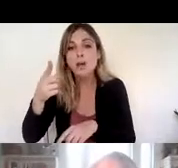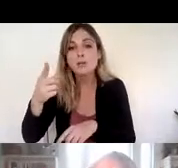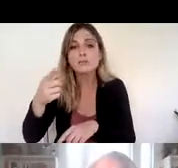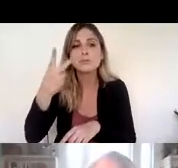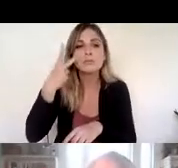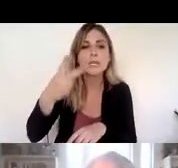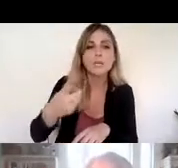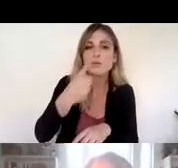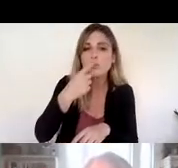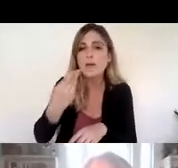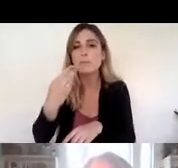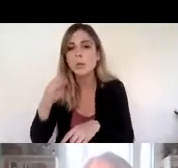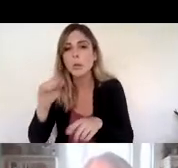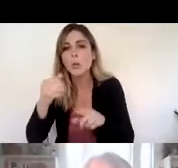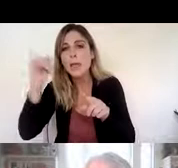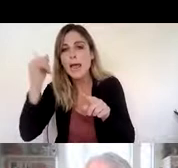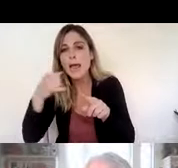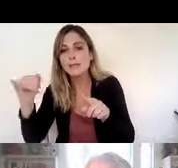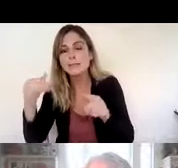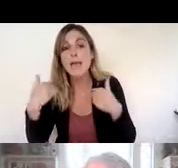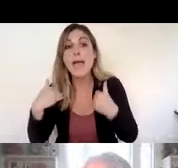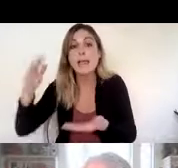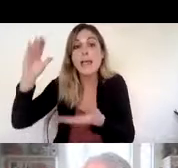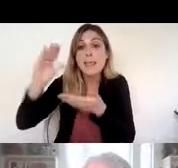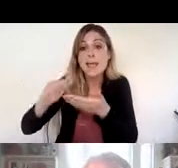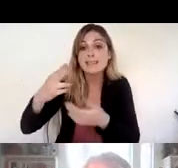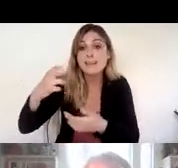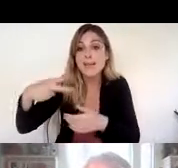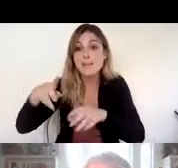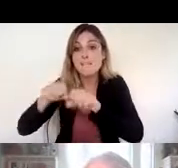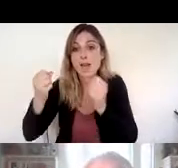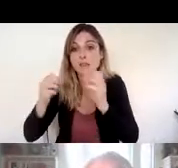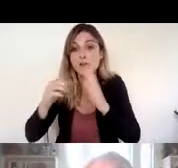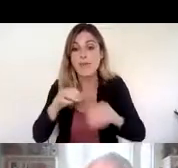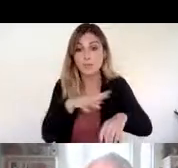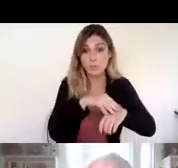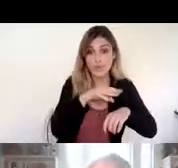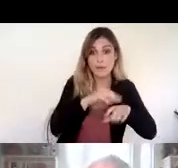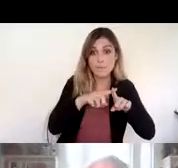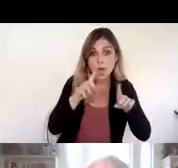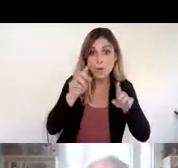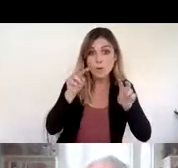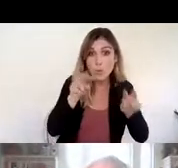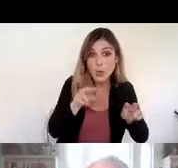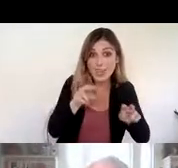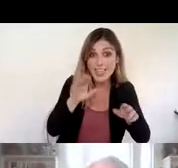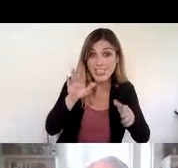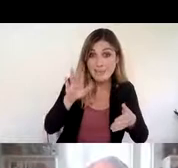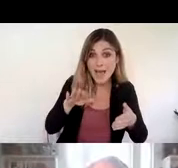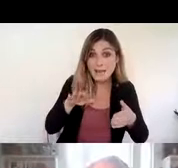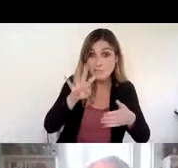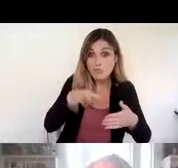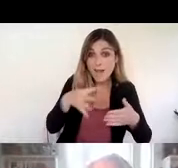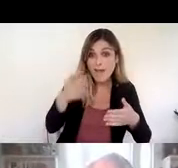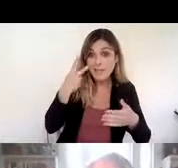lines, had lower rates of hip fractures than people in Sweden, as we would expect. But when you look at the lower graph, we see that people